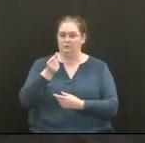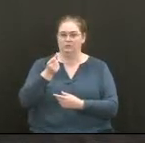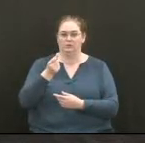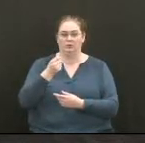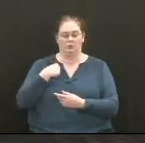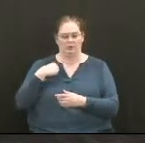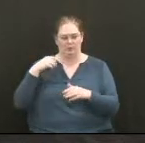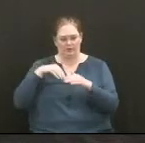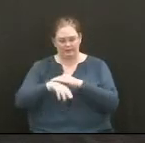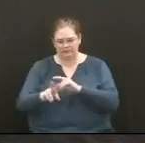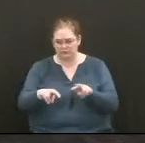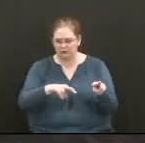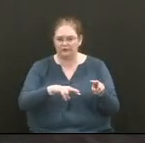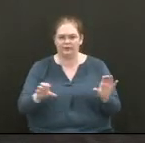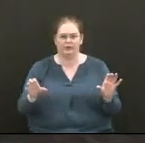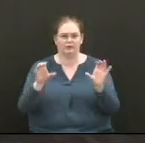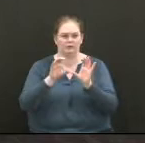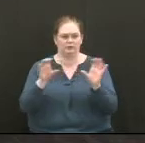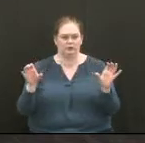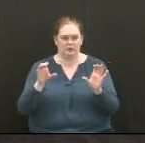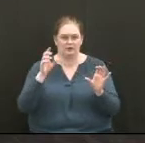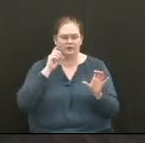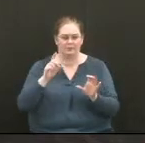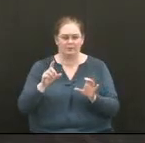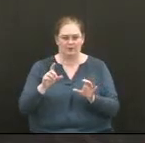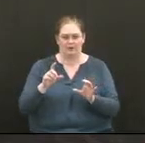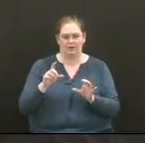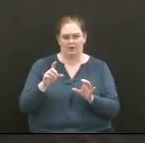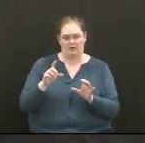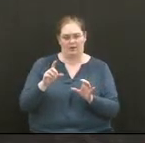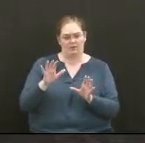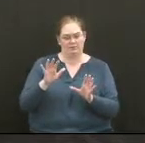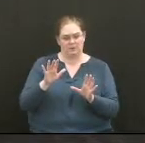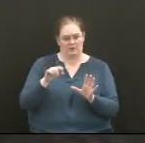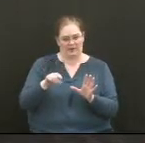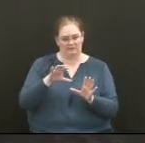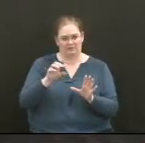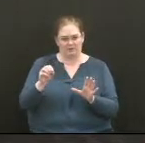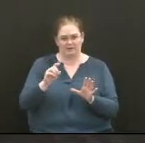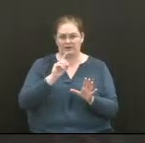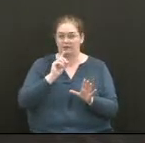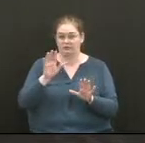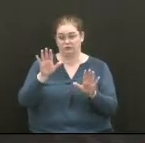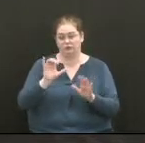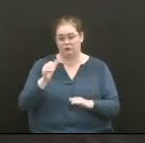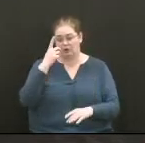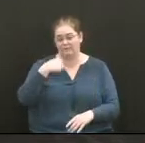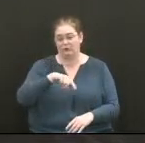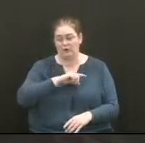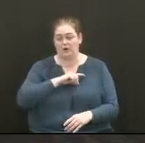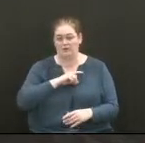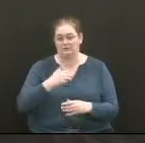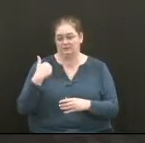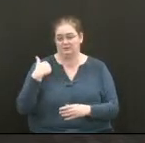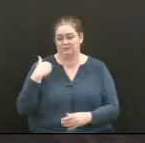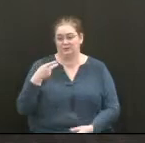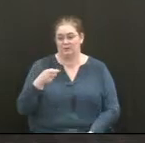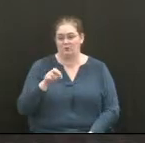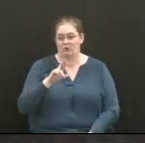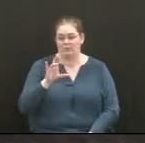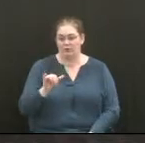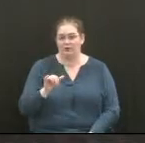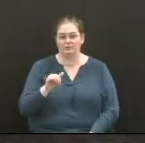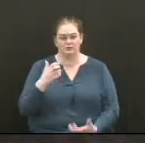tour them. They are certified by Clear Ballot, and they're the company that actually did a great job for us in the primary. So